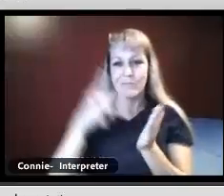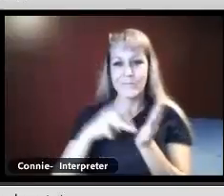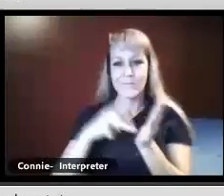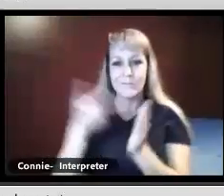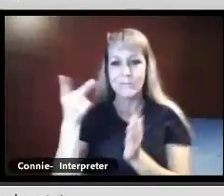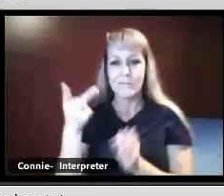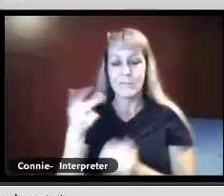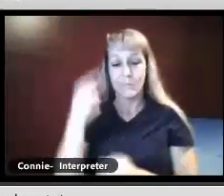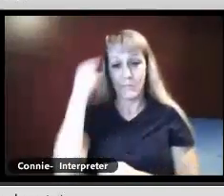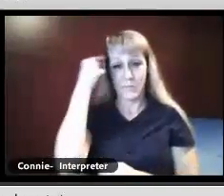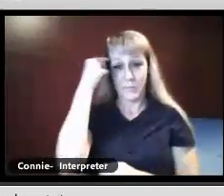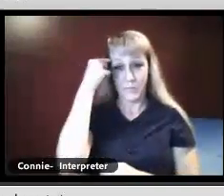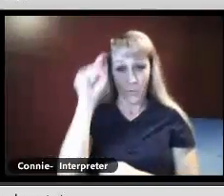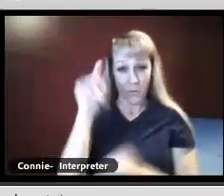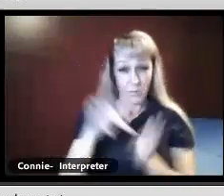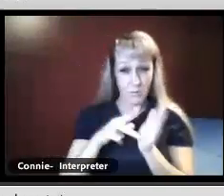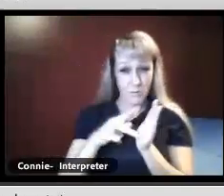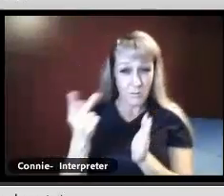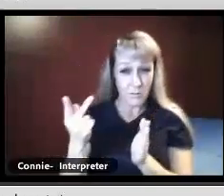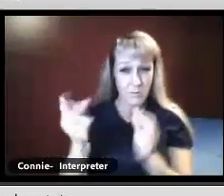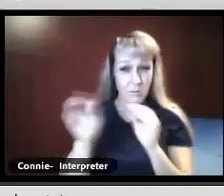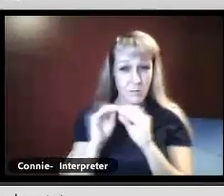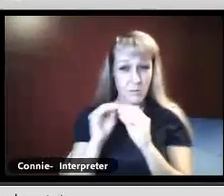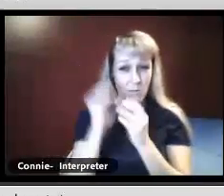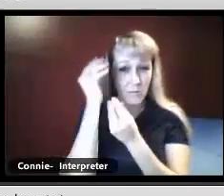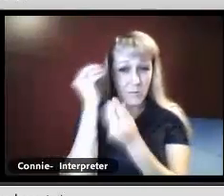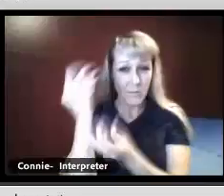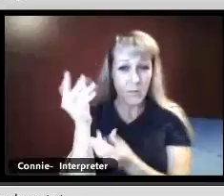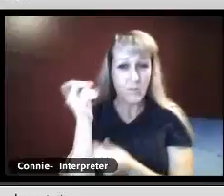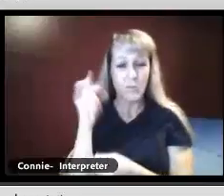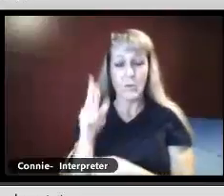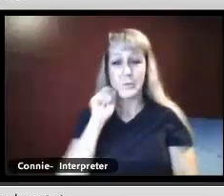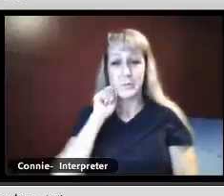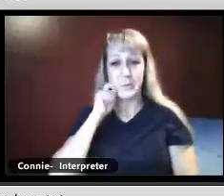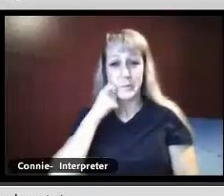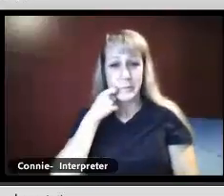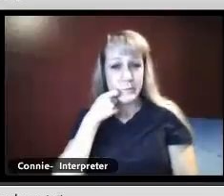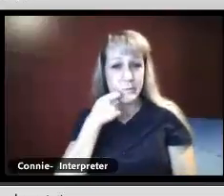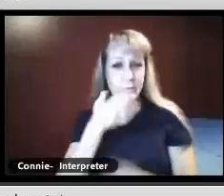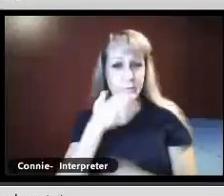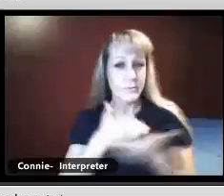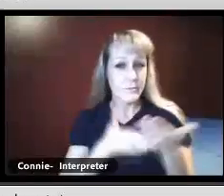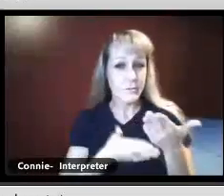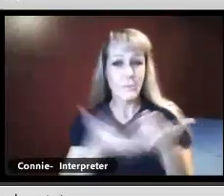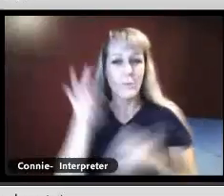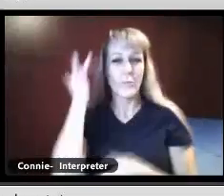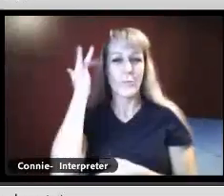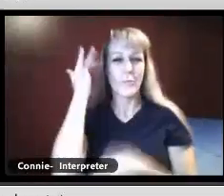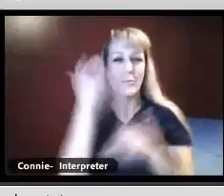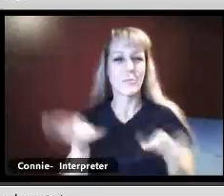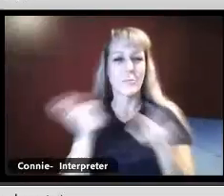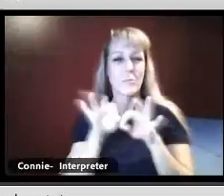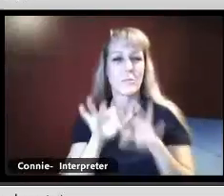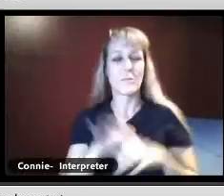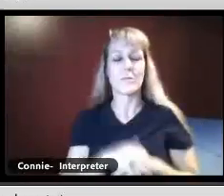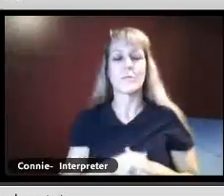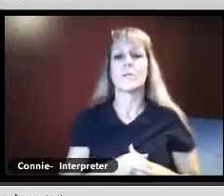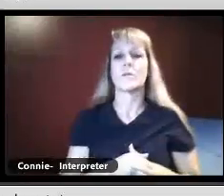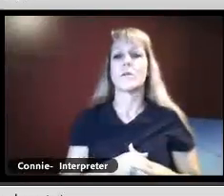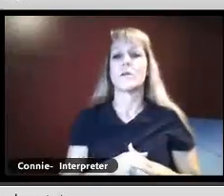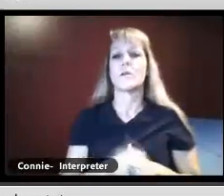it just for the sake of duplication? Is it just a cool factor? Why is this important? And I've come